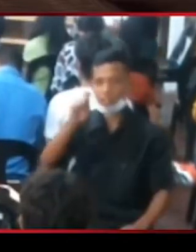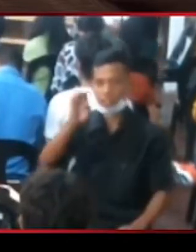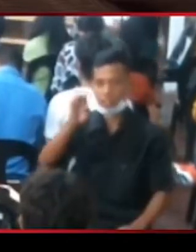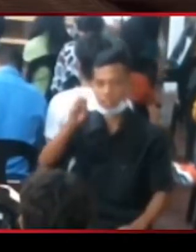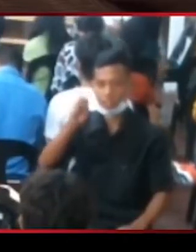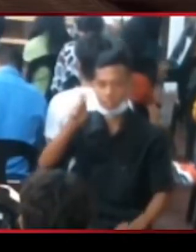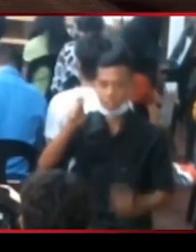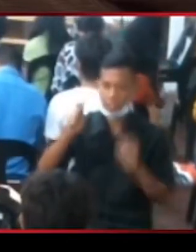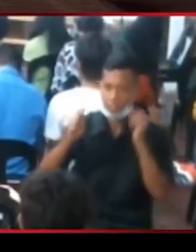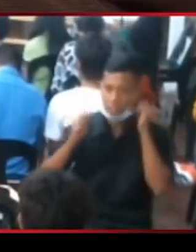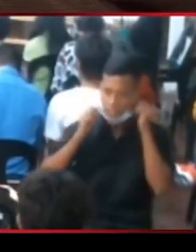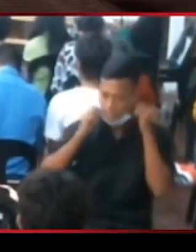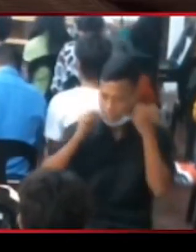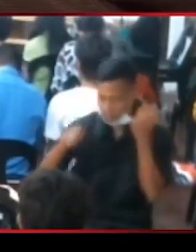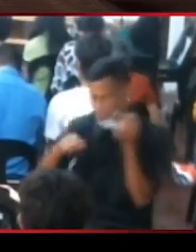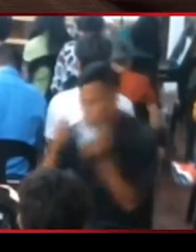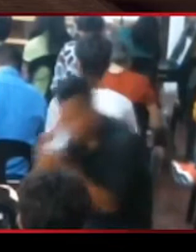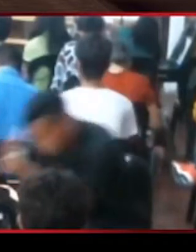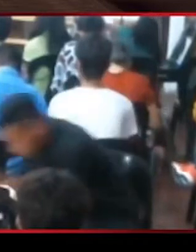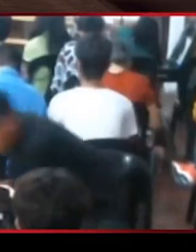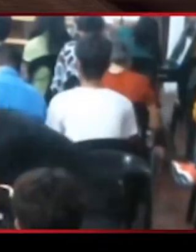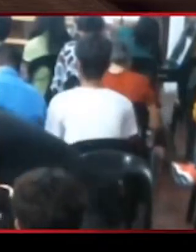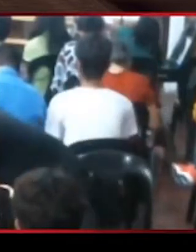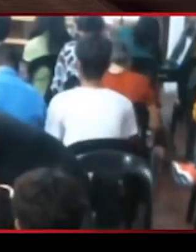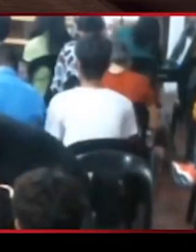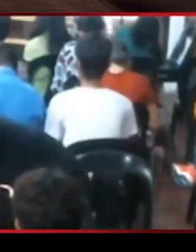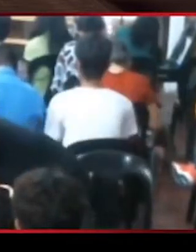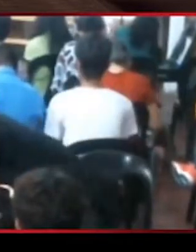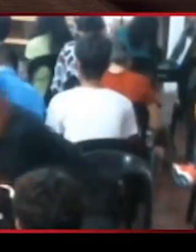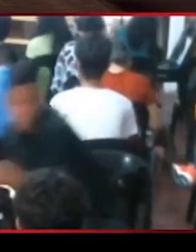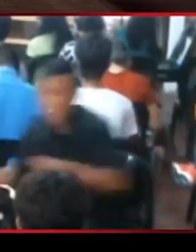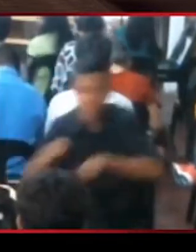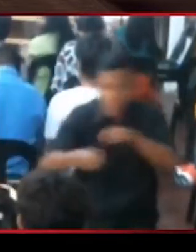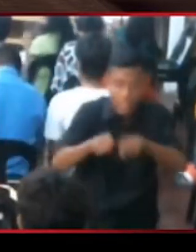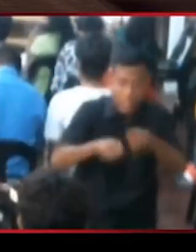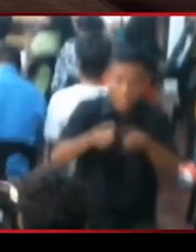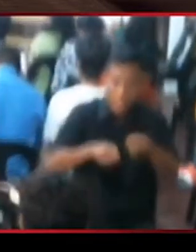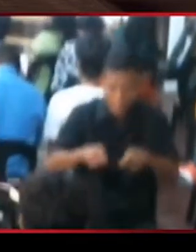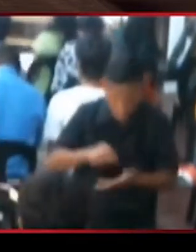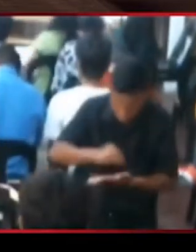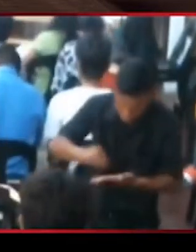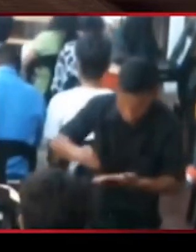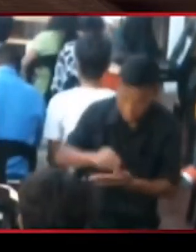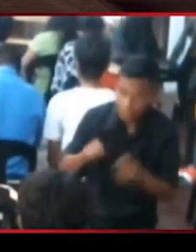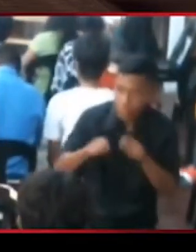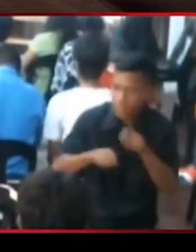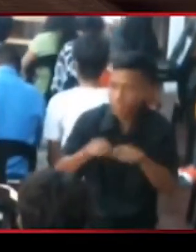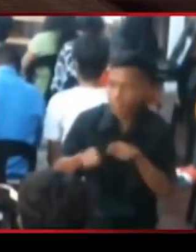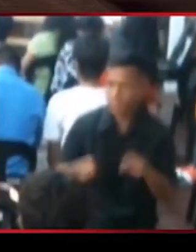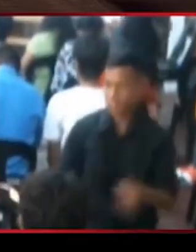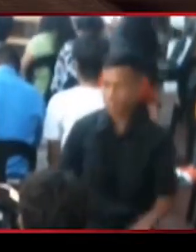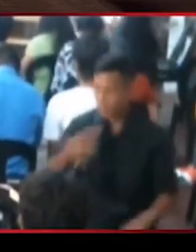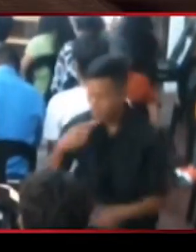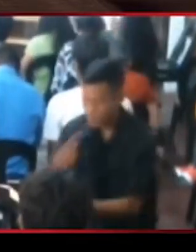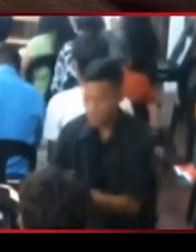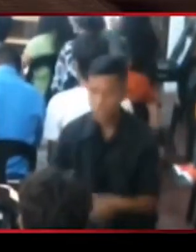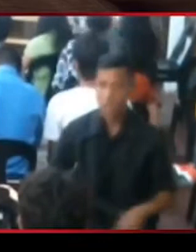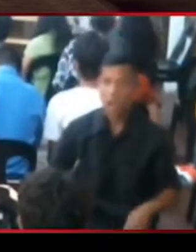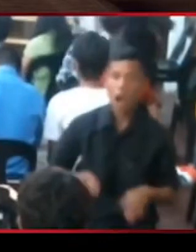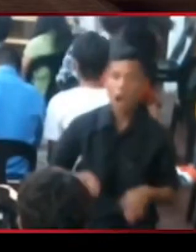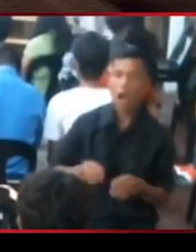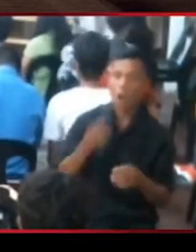at this again in verse 2. It says, count it all joy when you fall